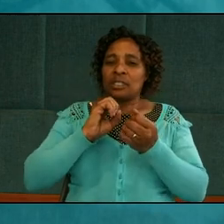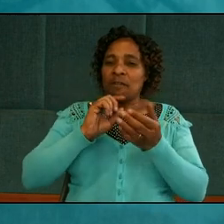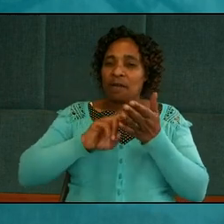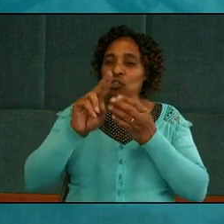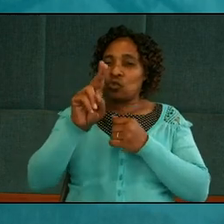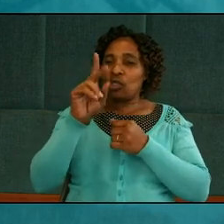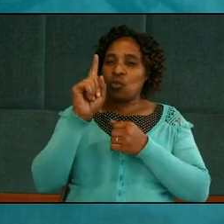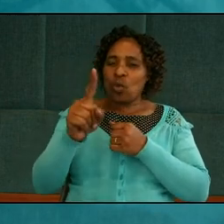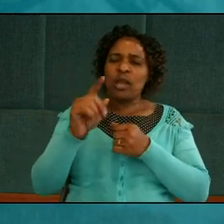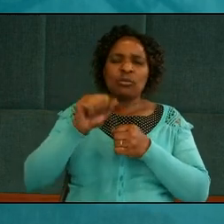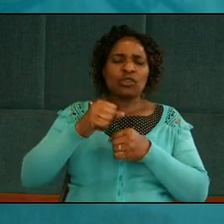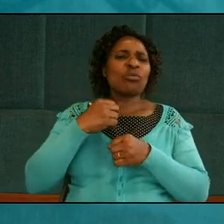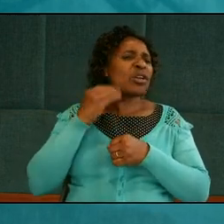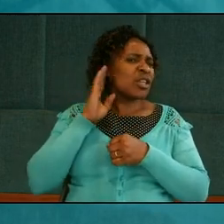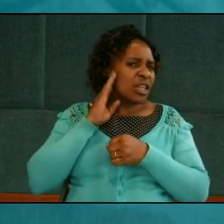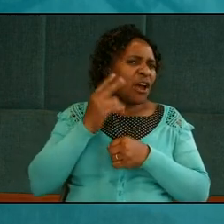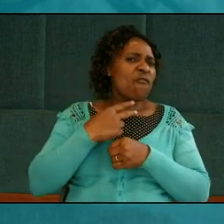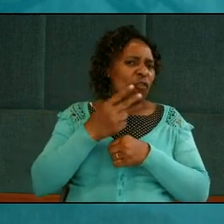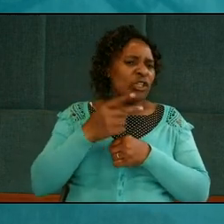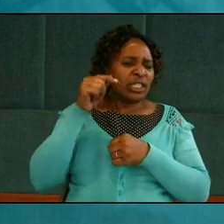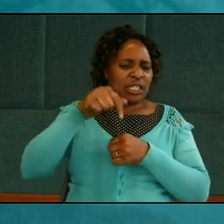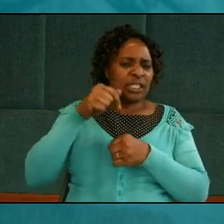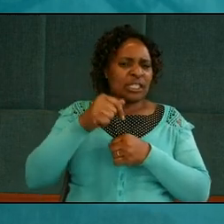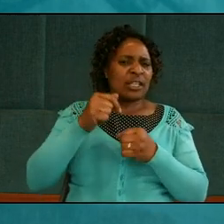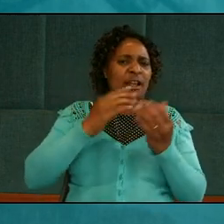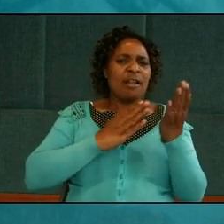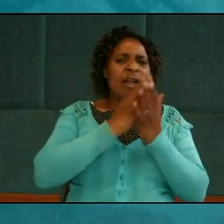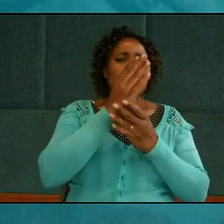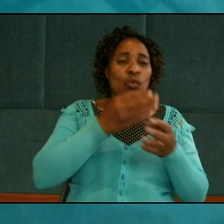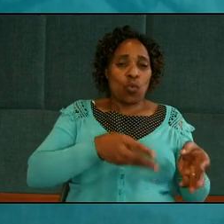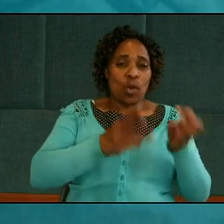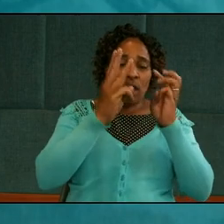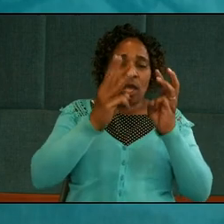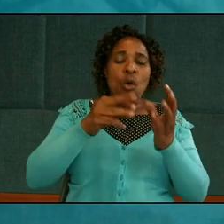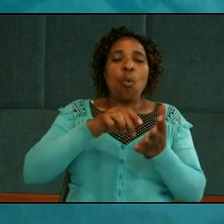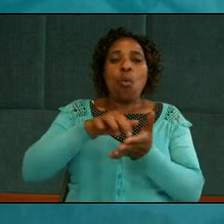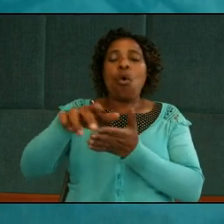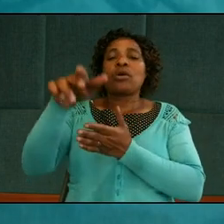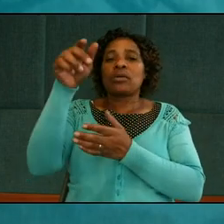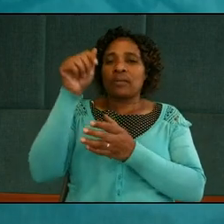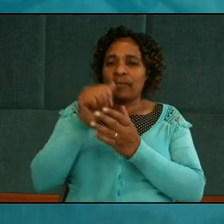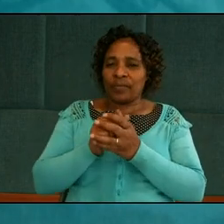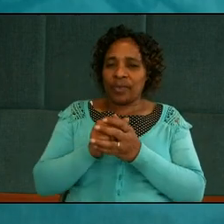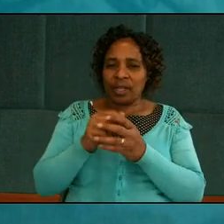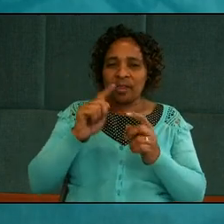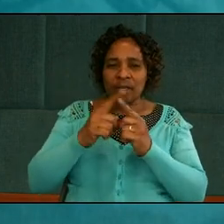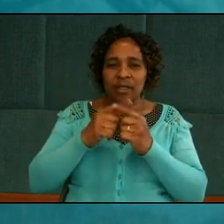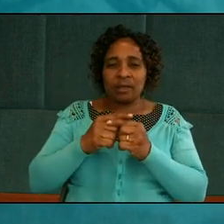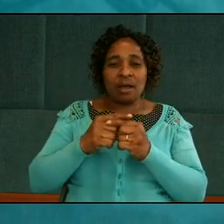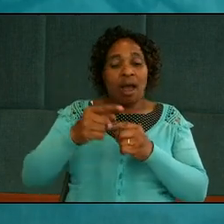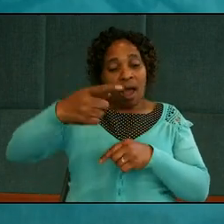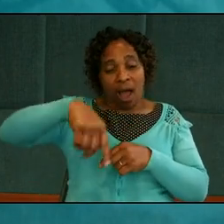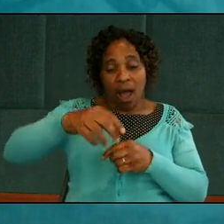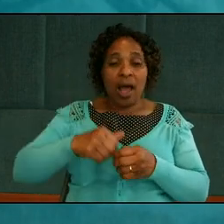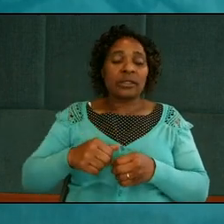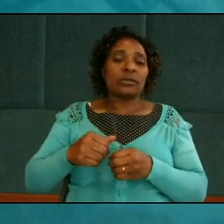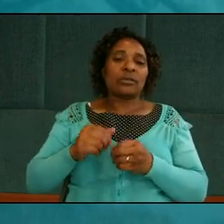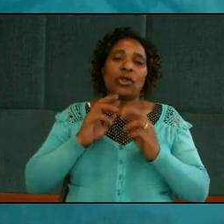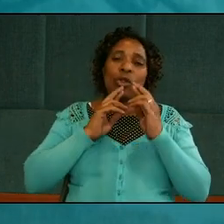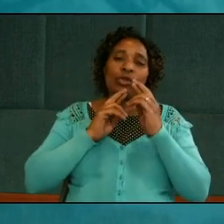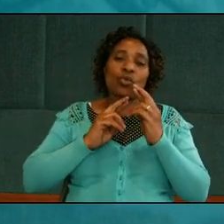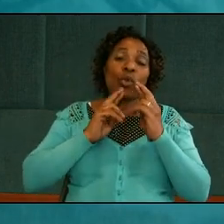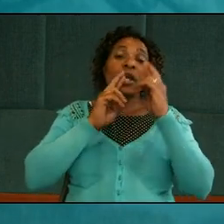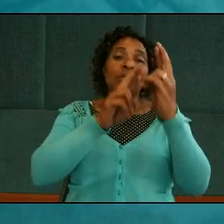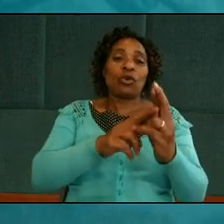a voice telling you, this is the right way, walk, this is the way." So it's up to us to respond to